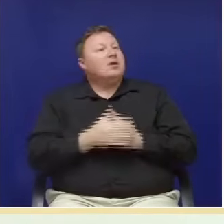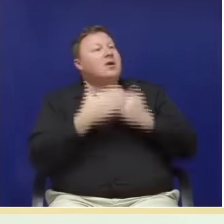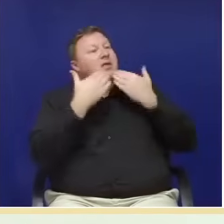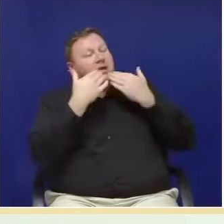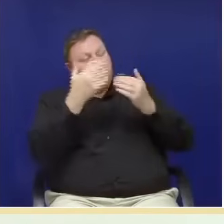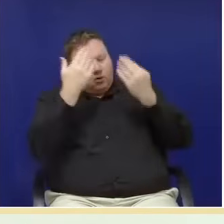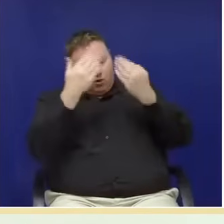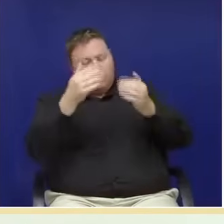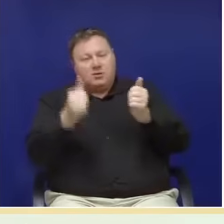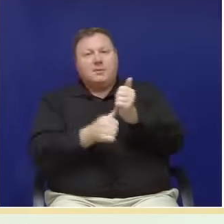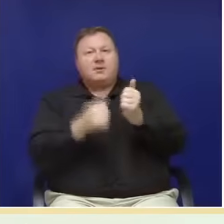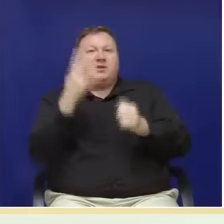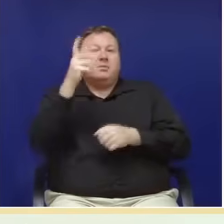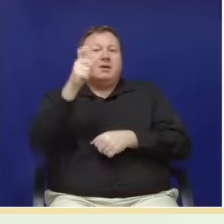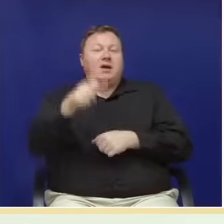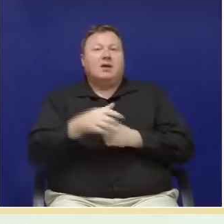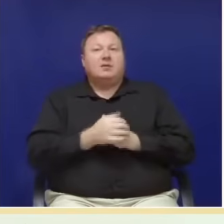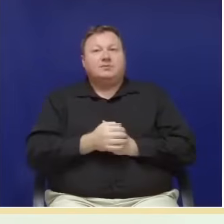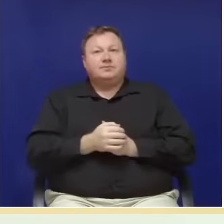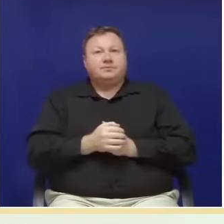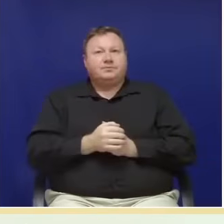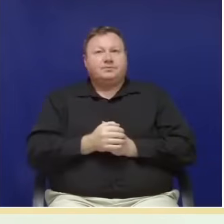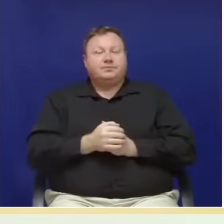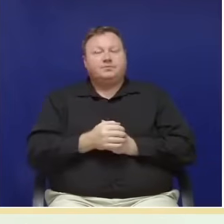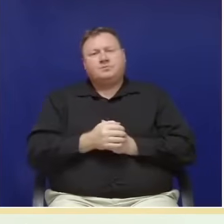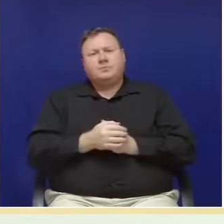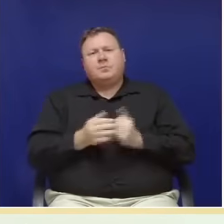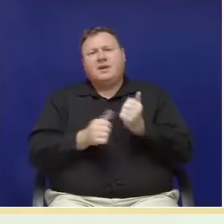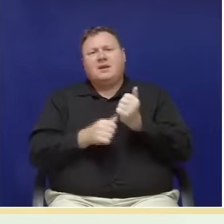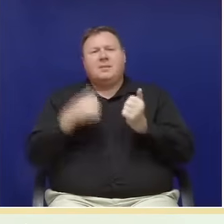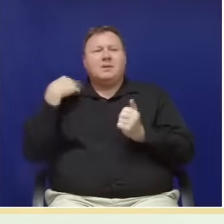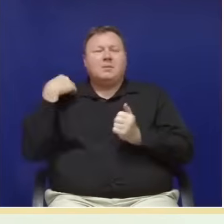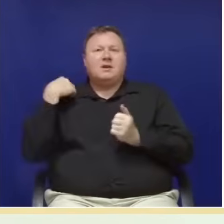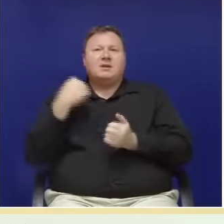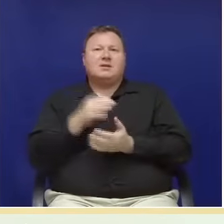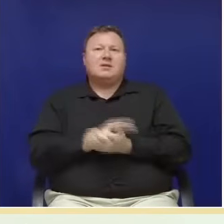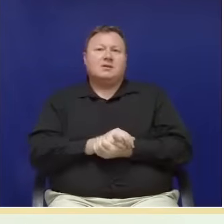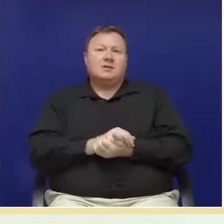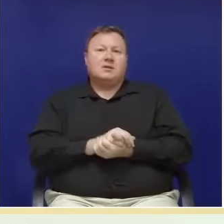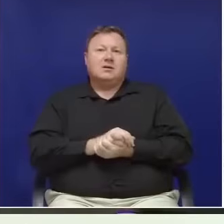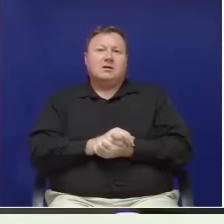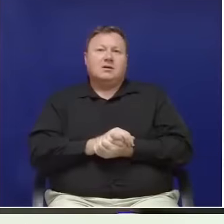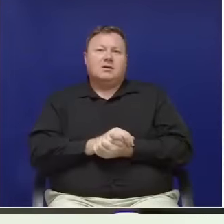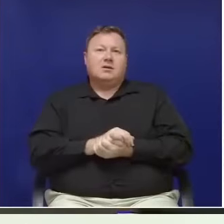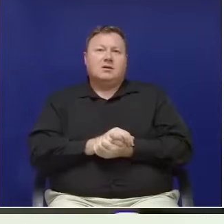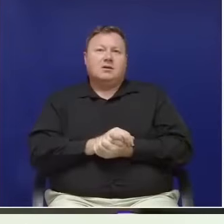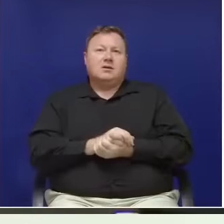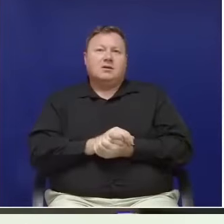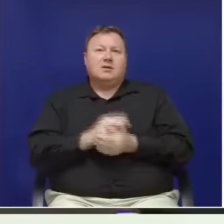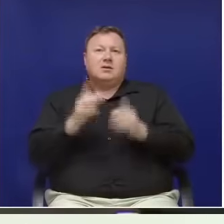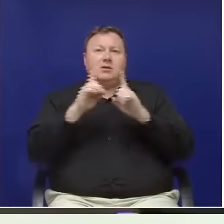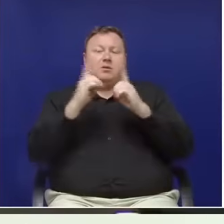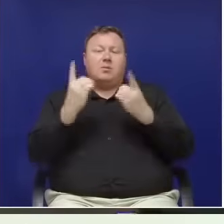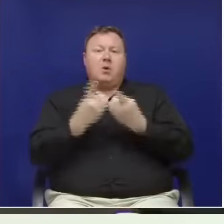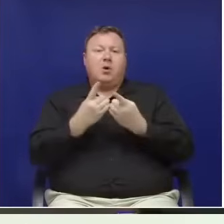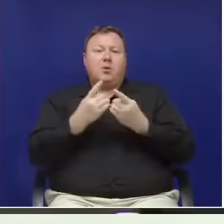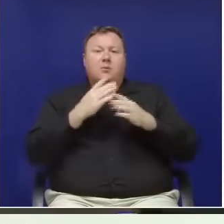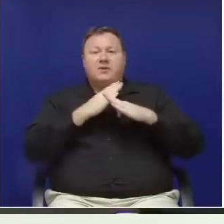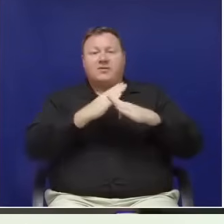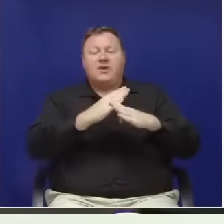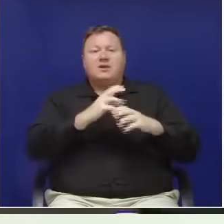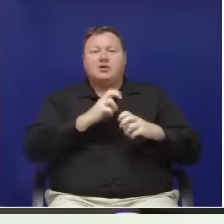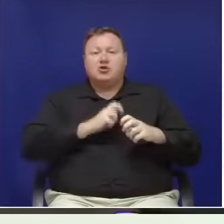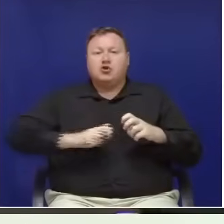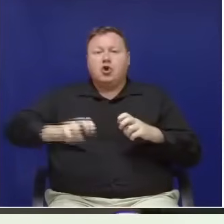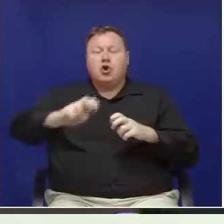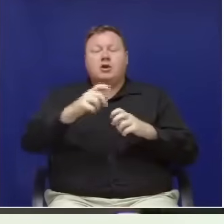Speaker. Honourable Deputy Minister, if the Department of Defence Journey to Greatness